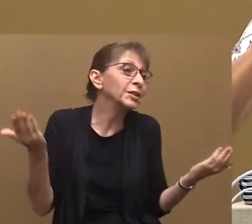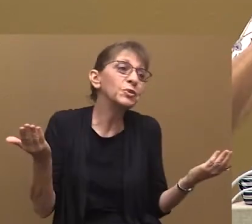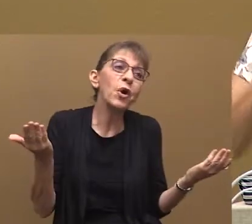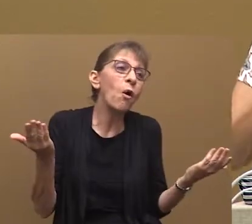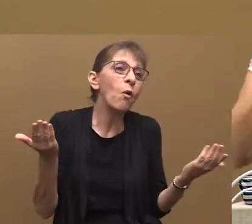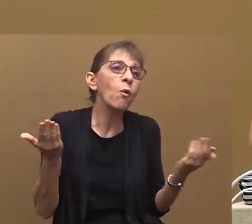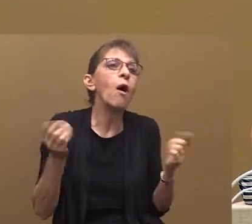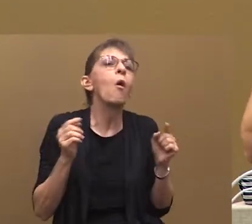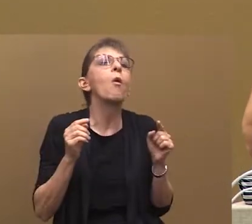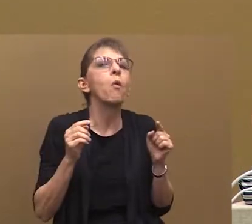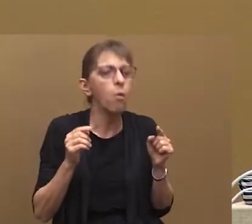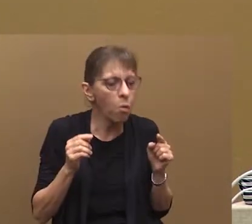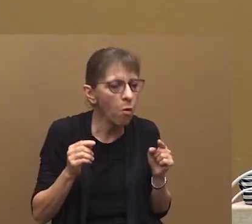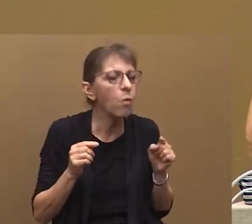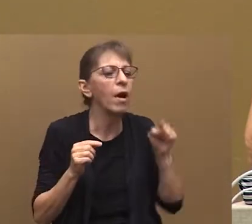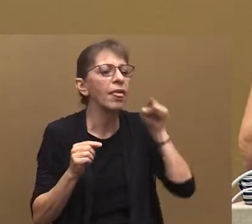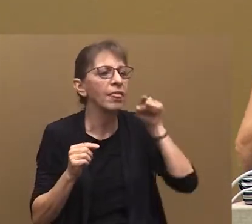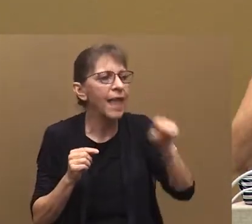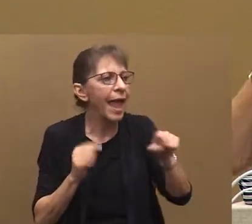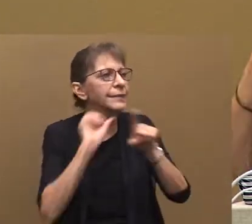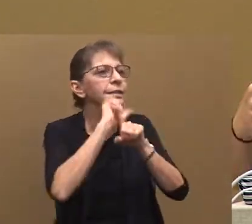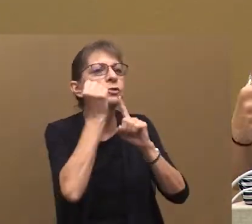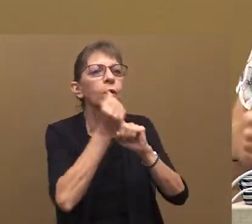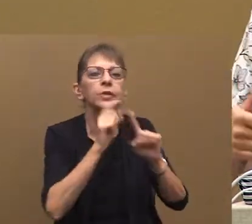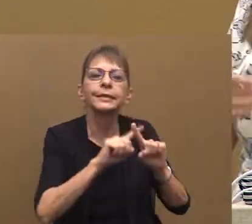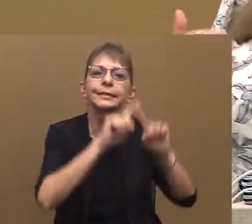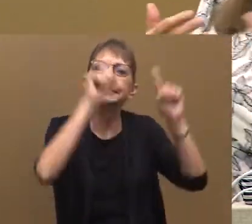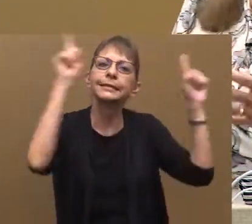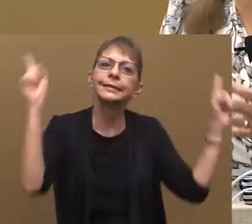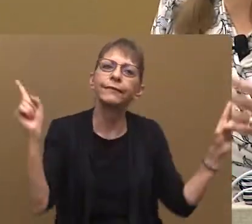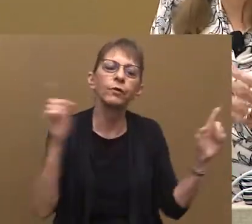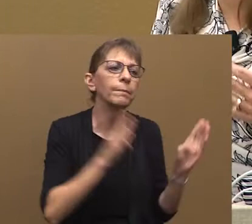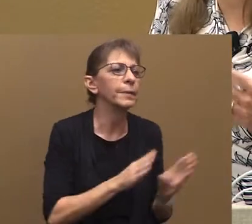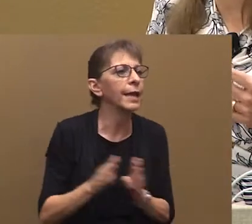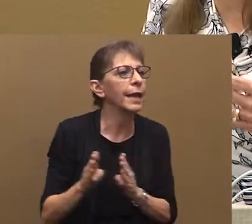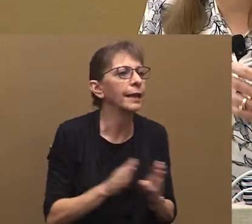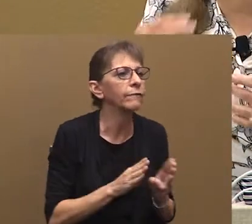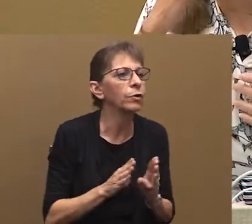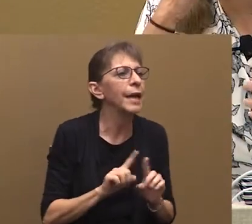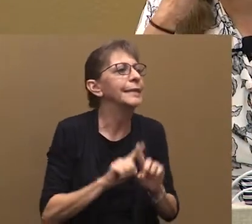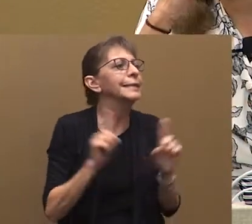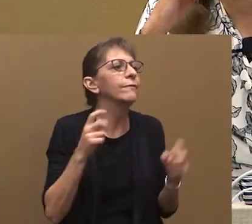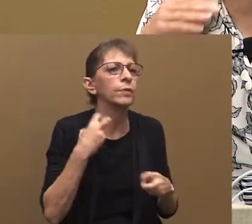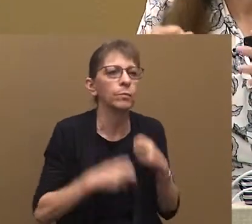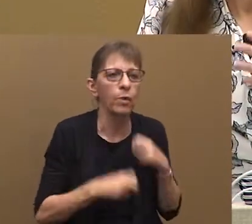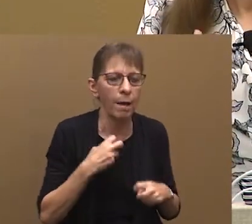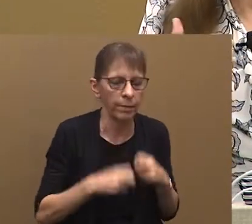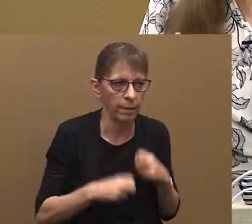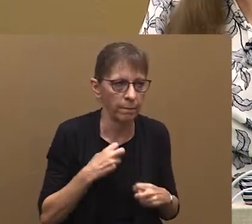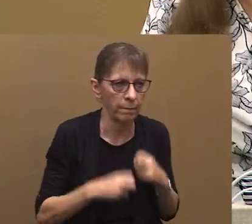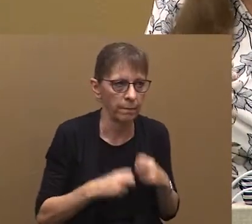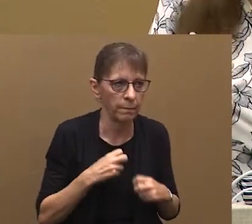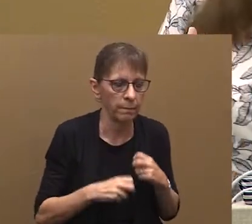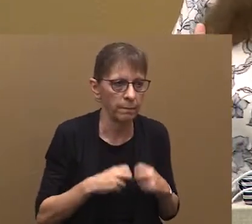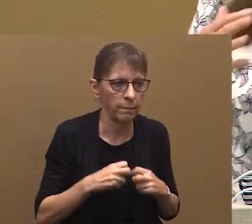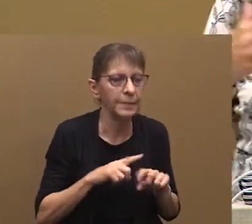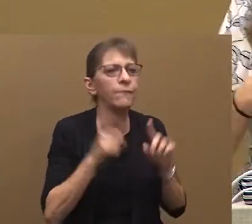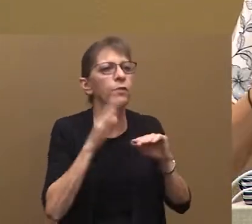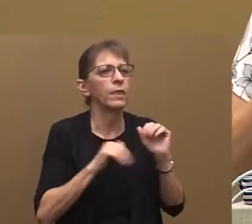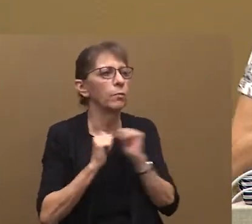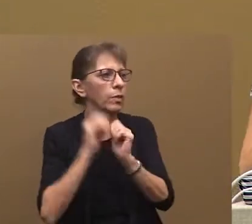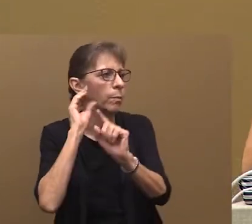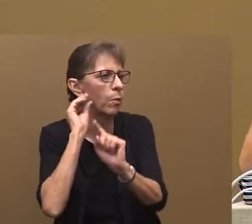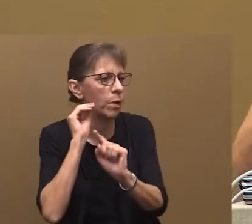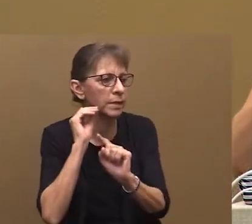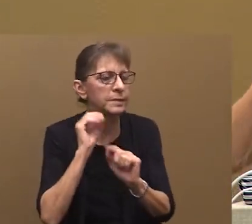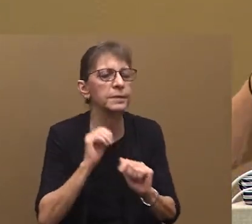know that in that situation, it calls for a different kind of response. And perhaps